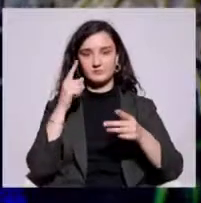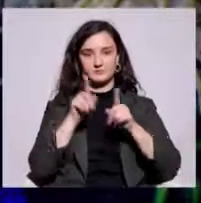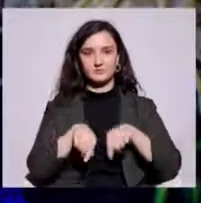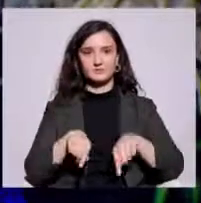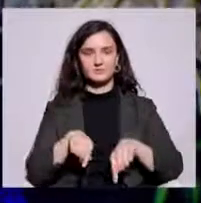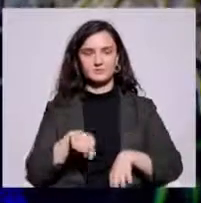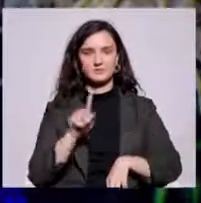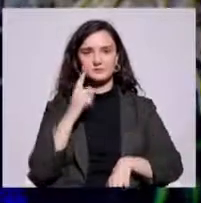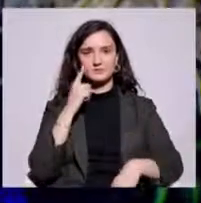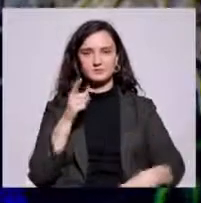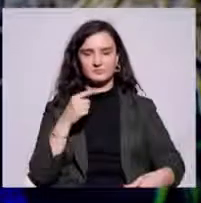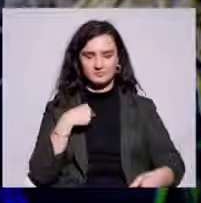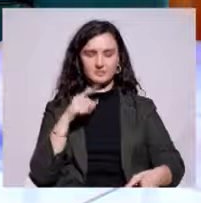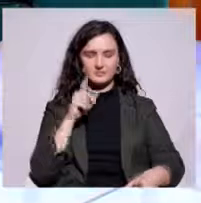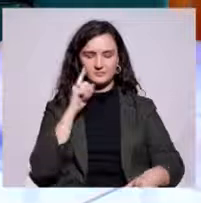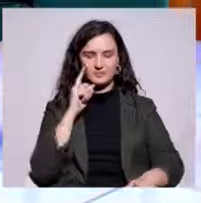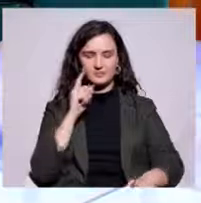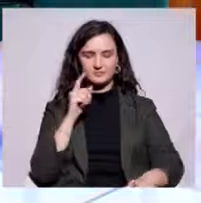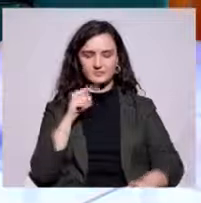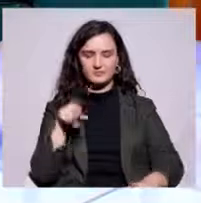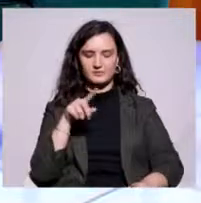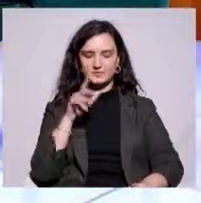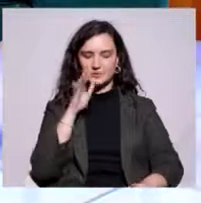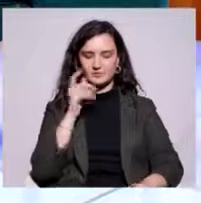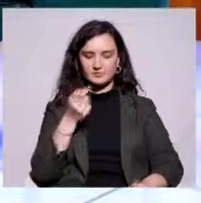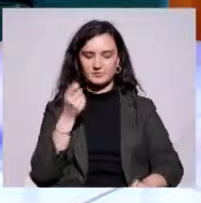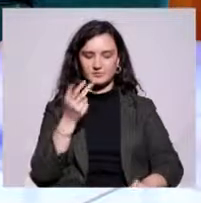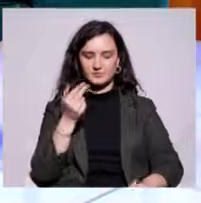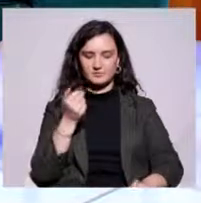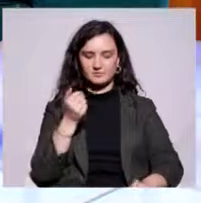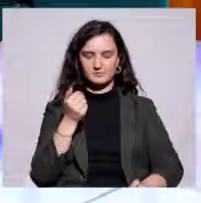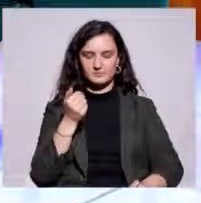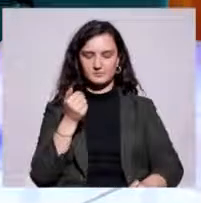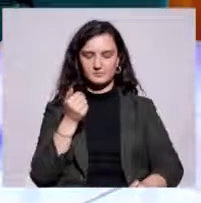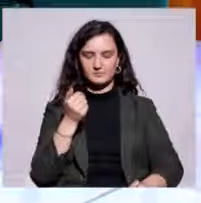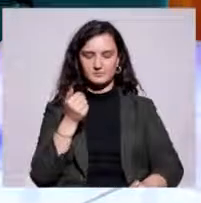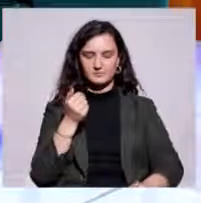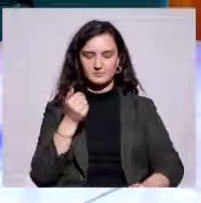so. What do you think? I think so too. I think we're out of time. Okay, Let's say